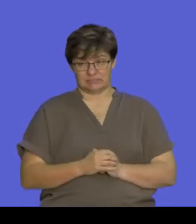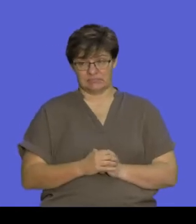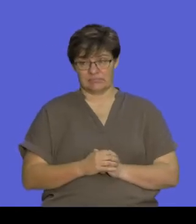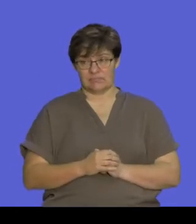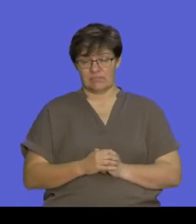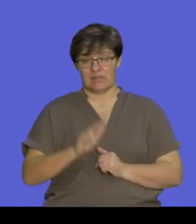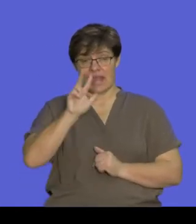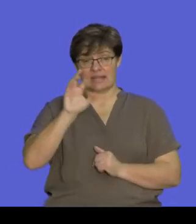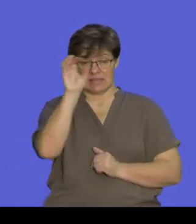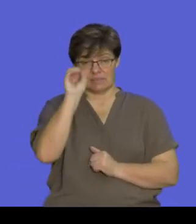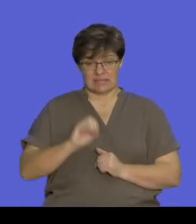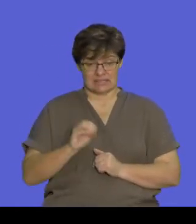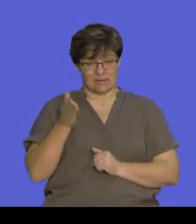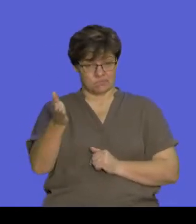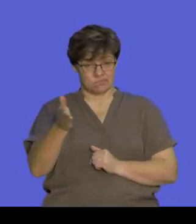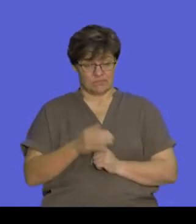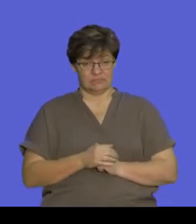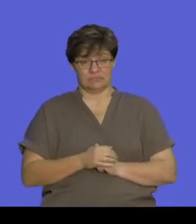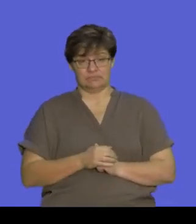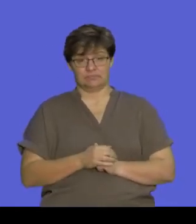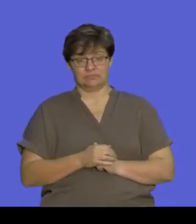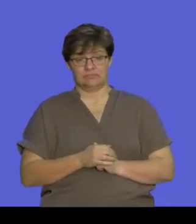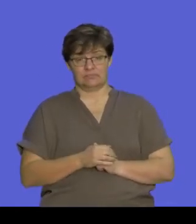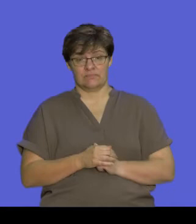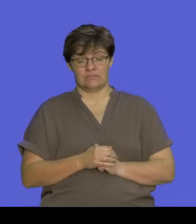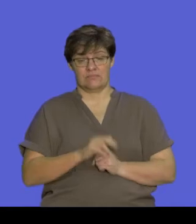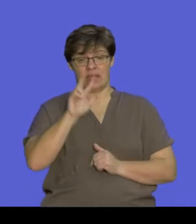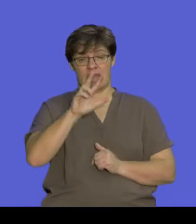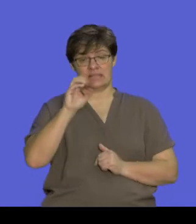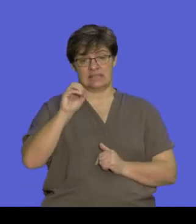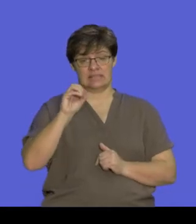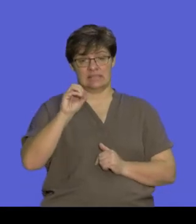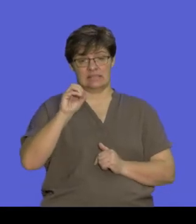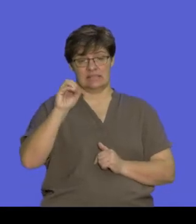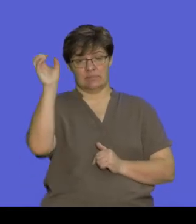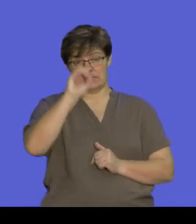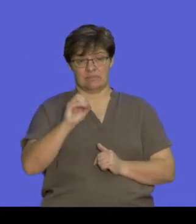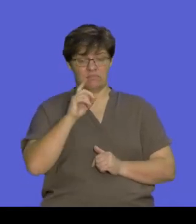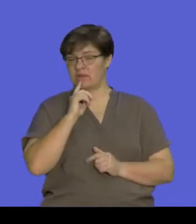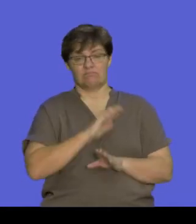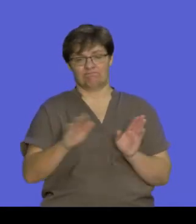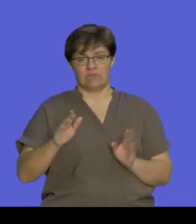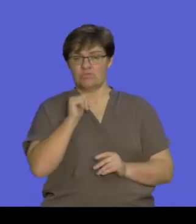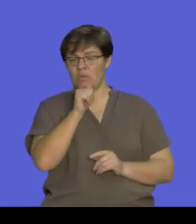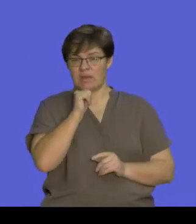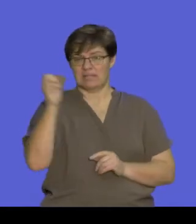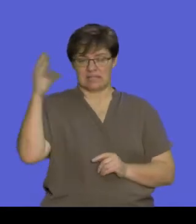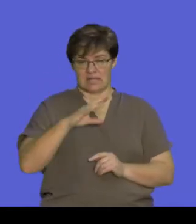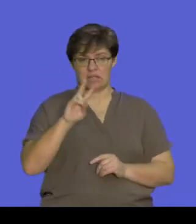80% of the time in, and we're going to say 80%, that means she won't play even if it's sunny 20% of the